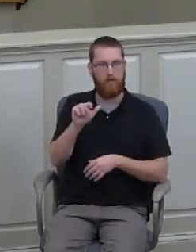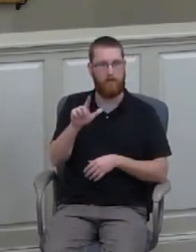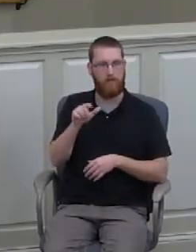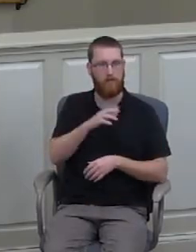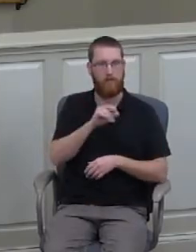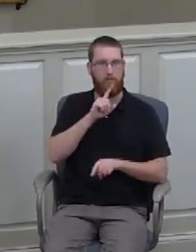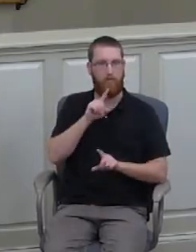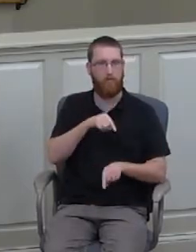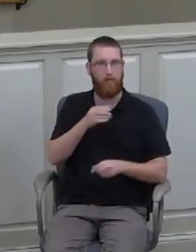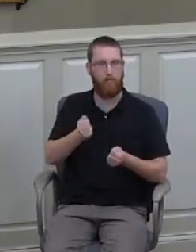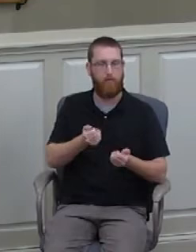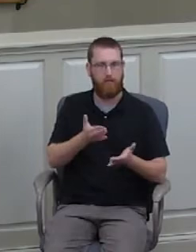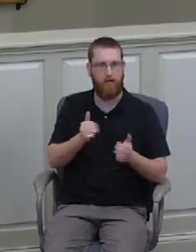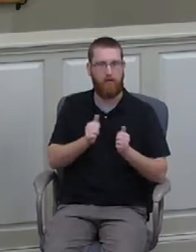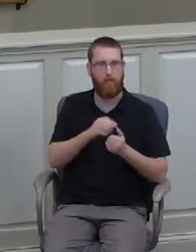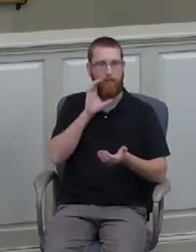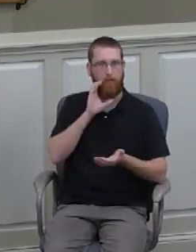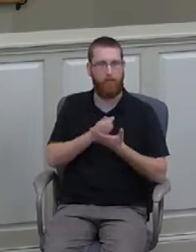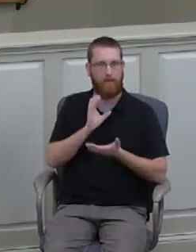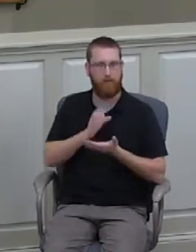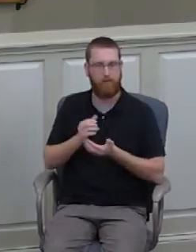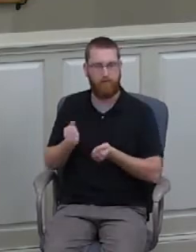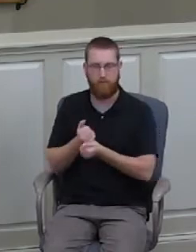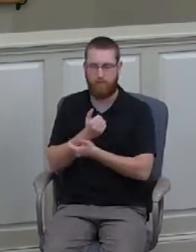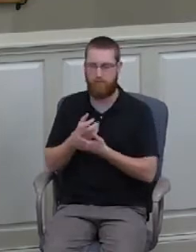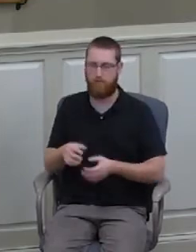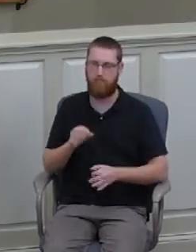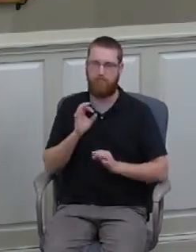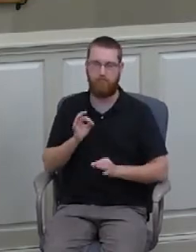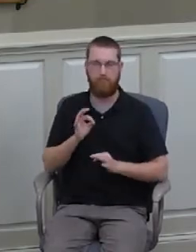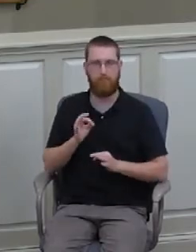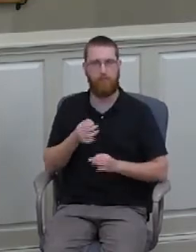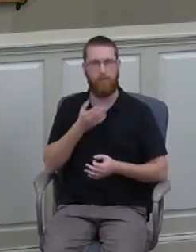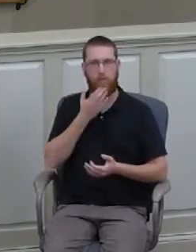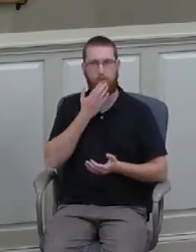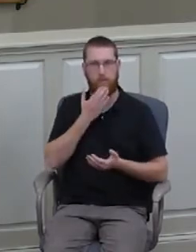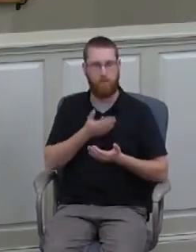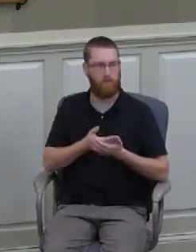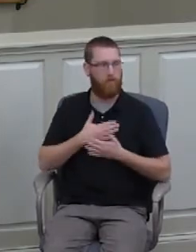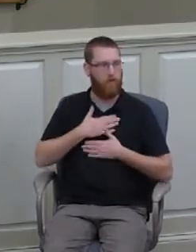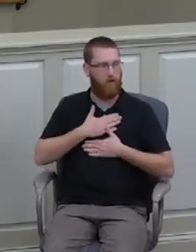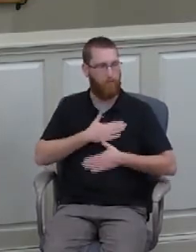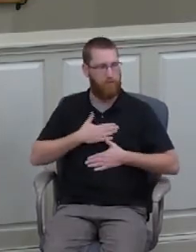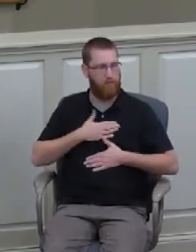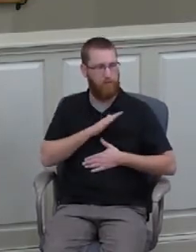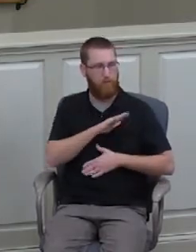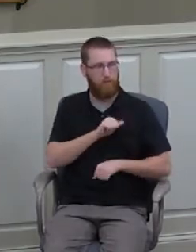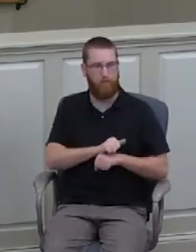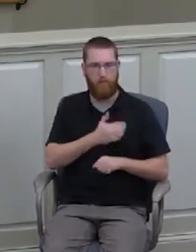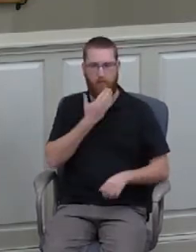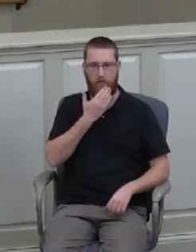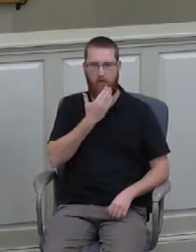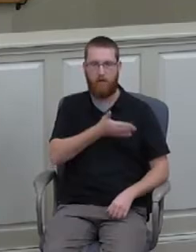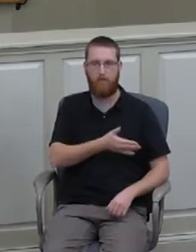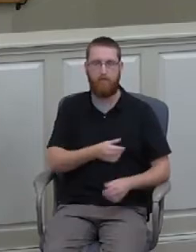he provides with photos. That's appreciated. Thank you, John.